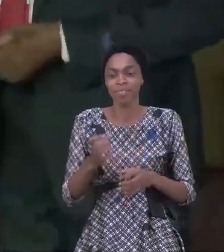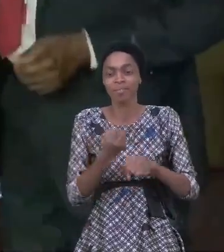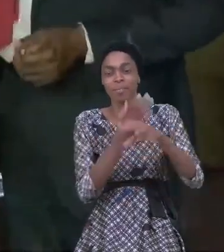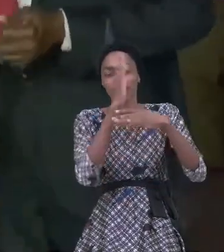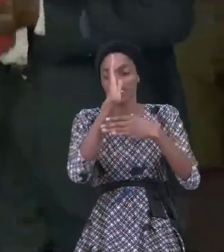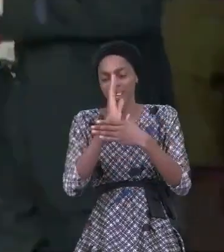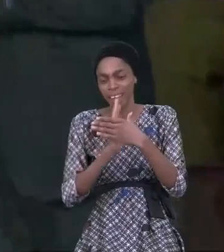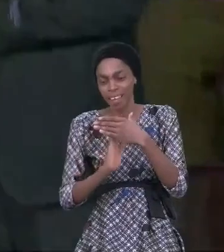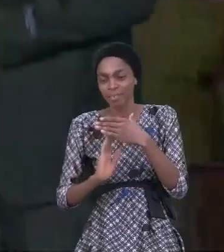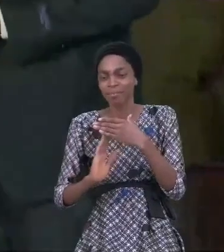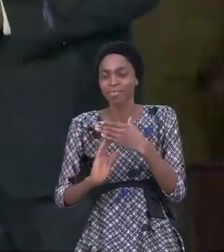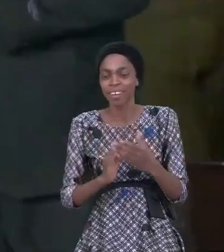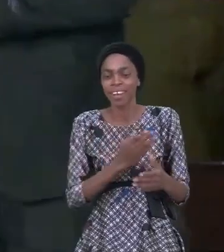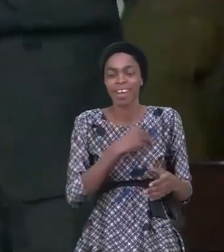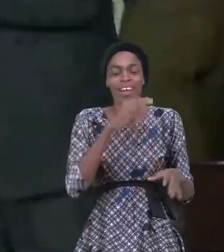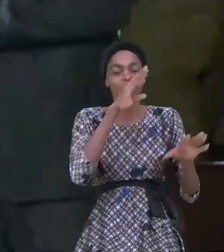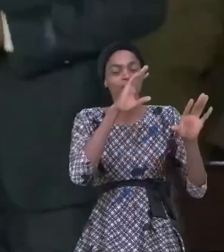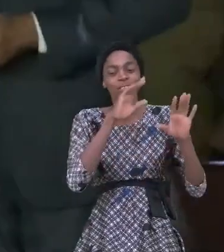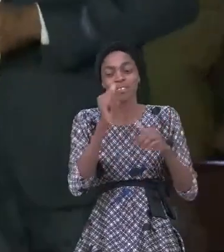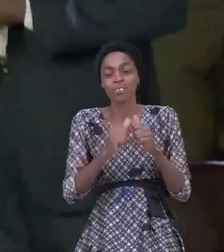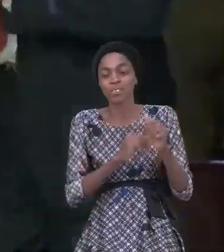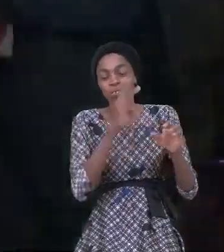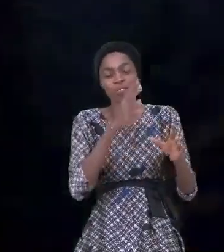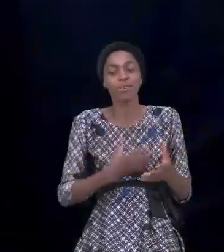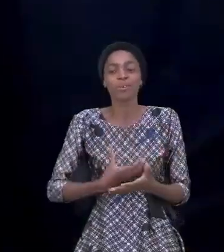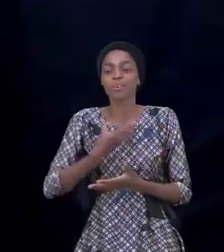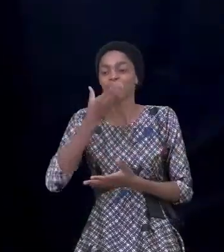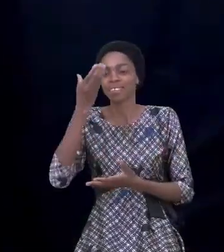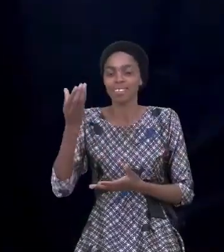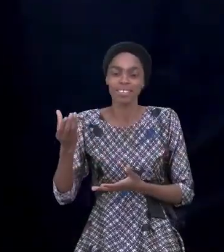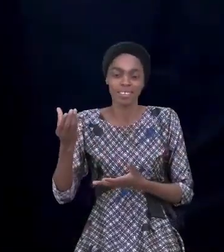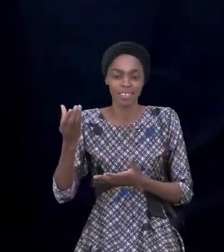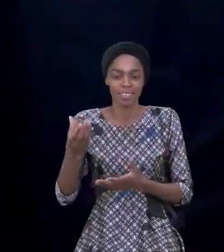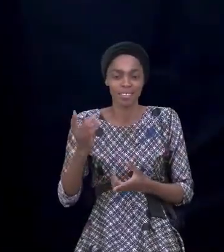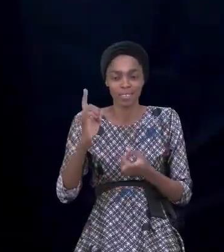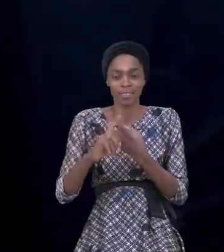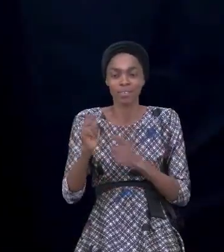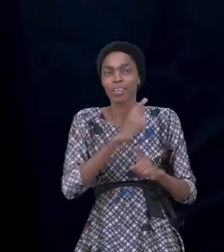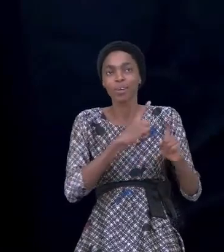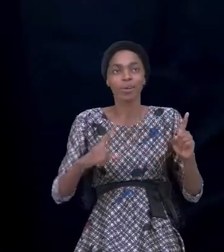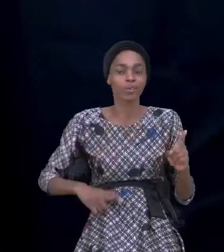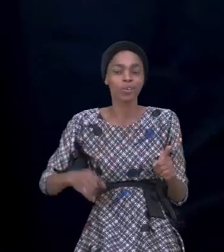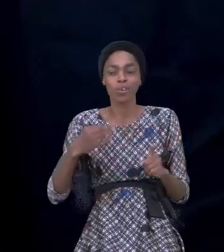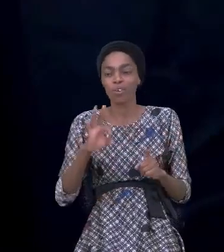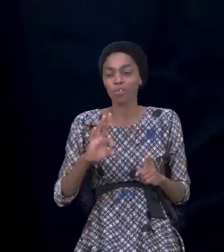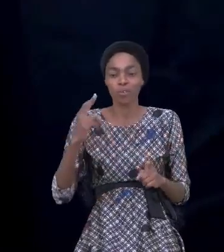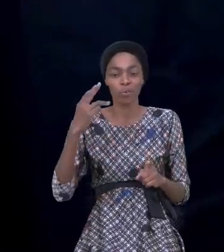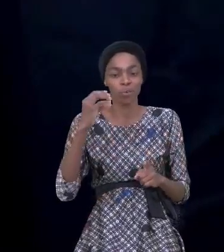Mountains bow down, every ocean roars to the Lord of hosts.